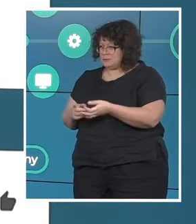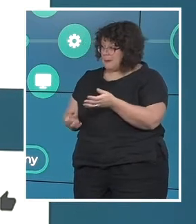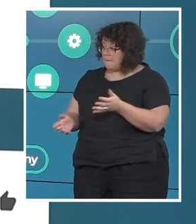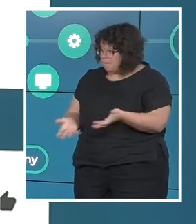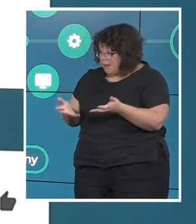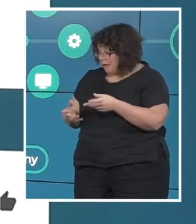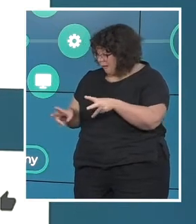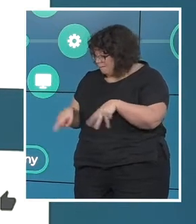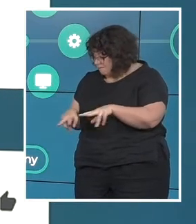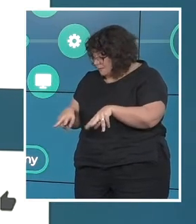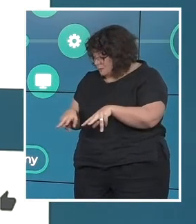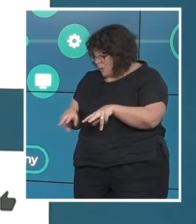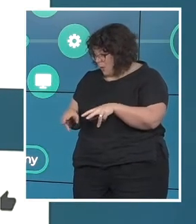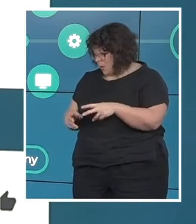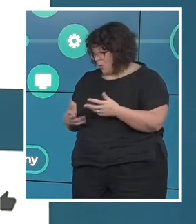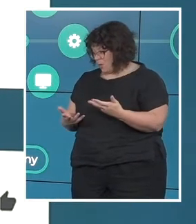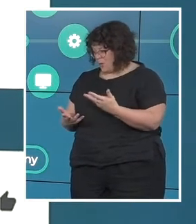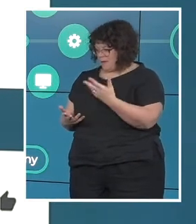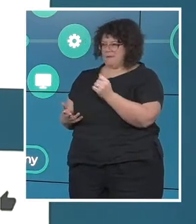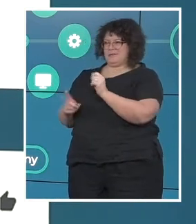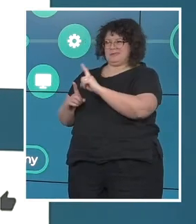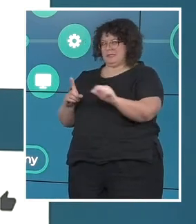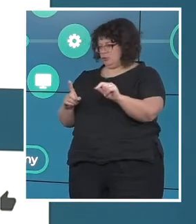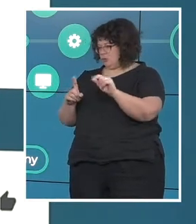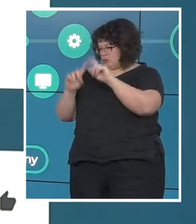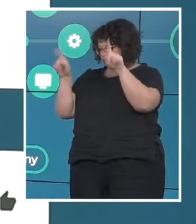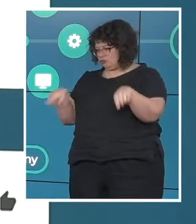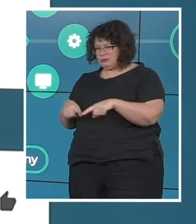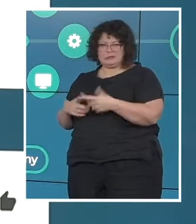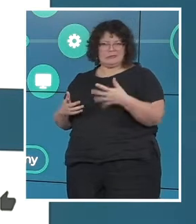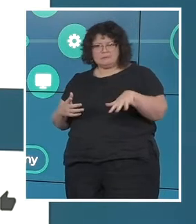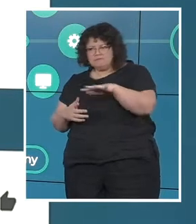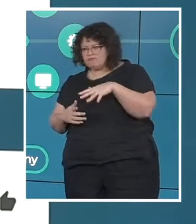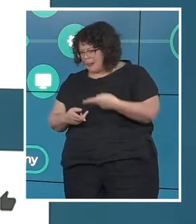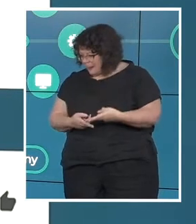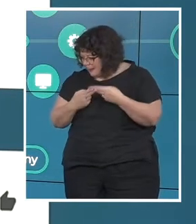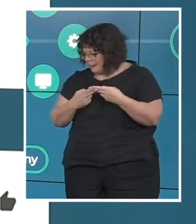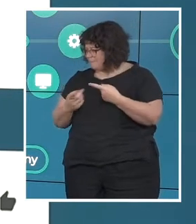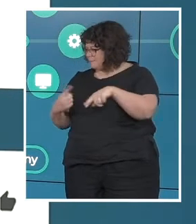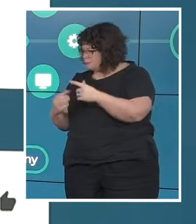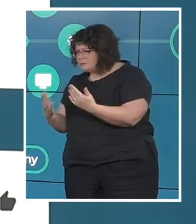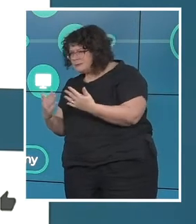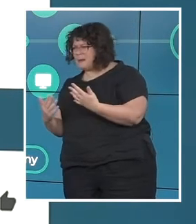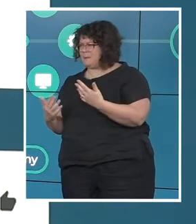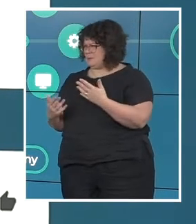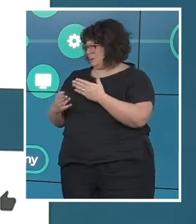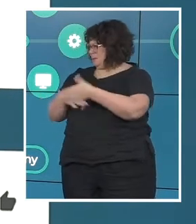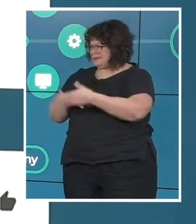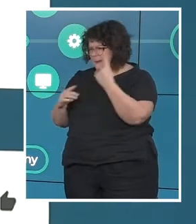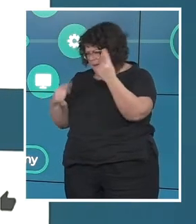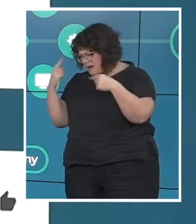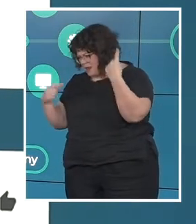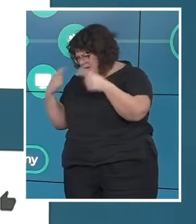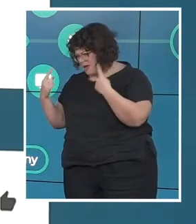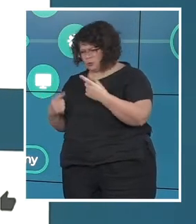any sound. So it's obviously really important to make sure that they have captions on all the time, because